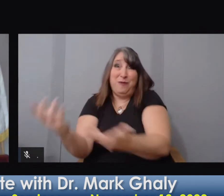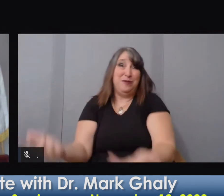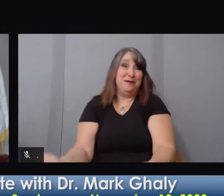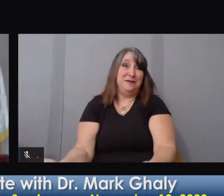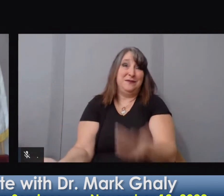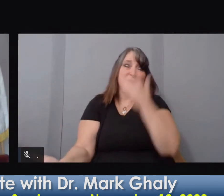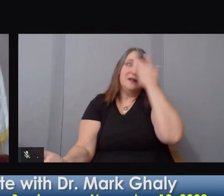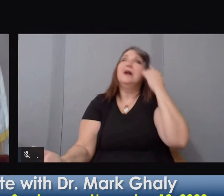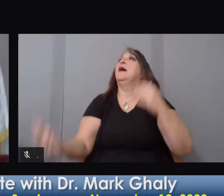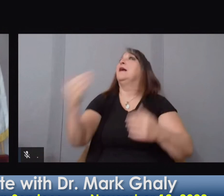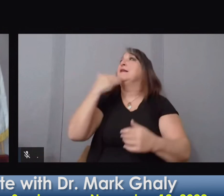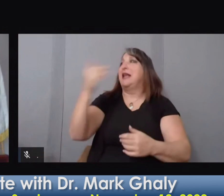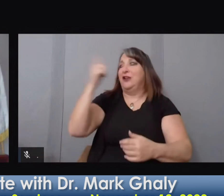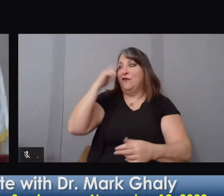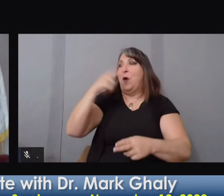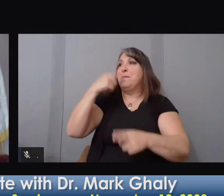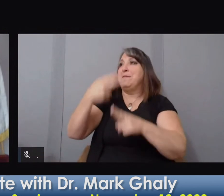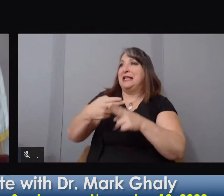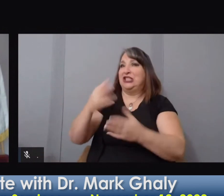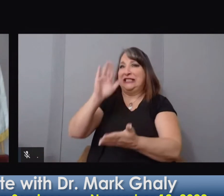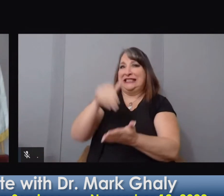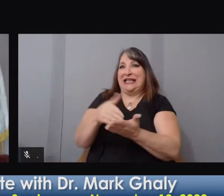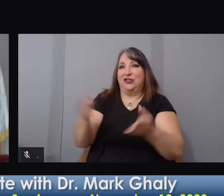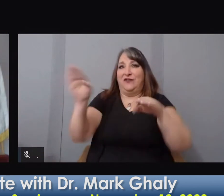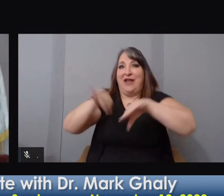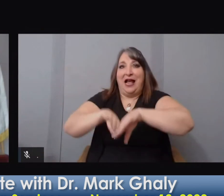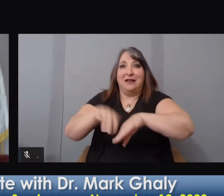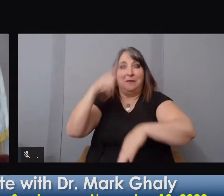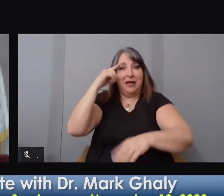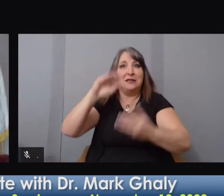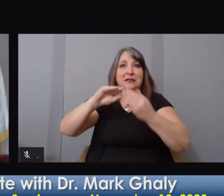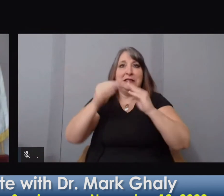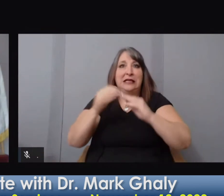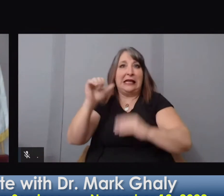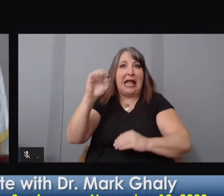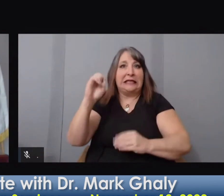Central Valley. In fact, because of the surging cases,